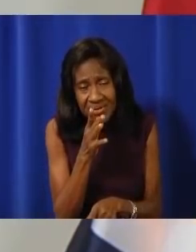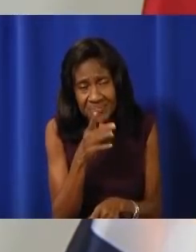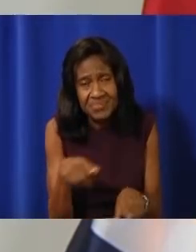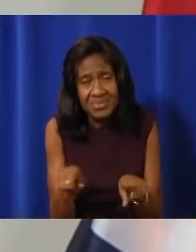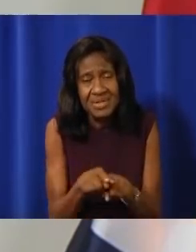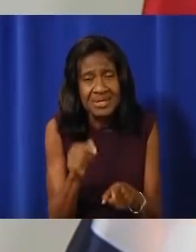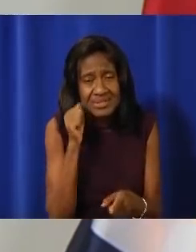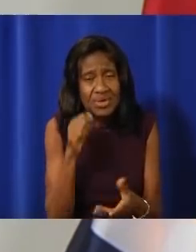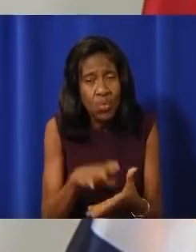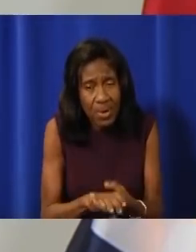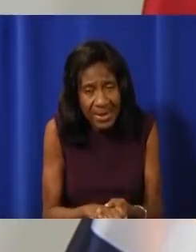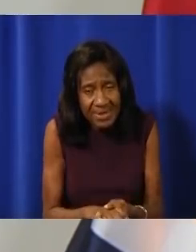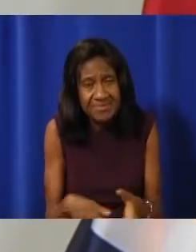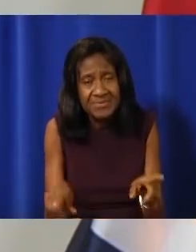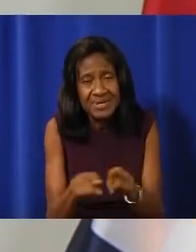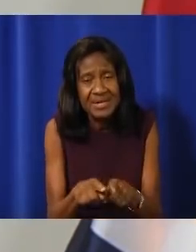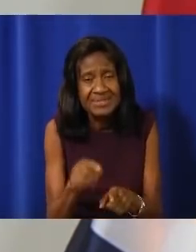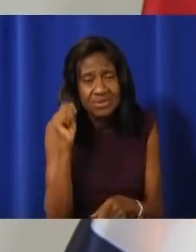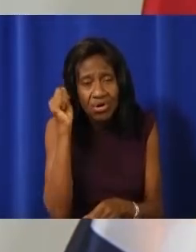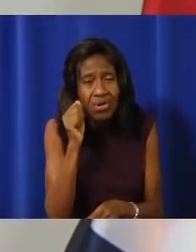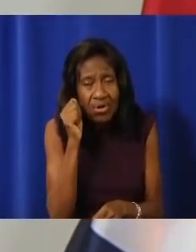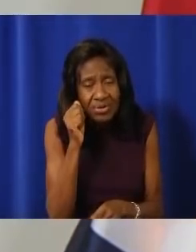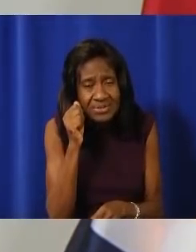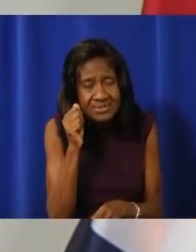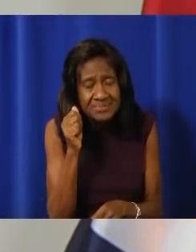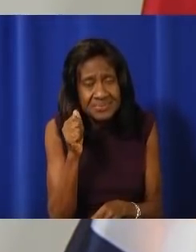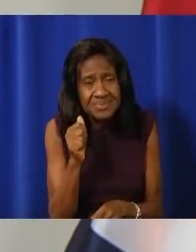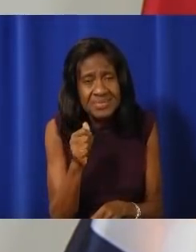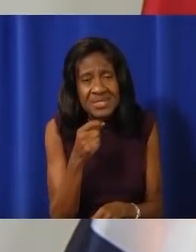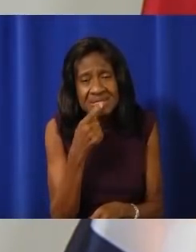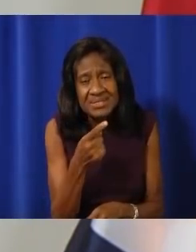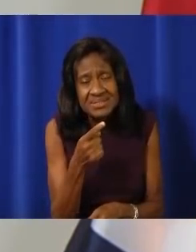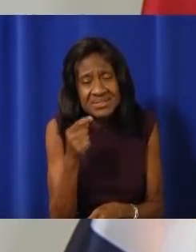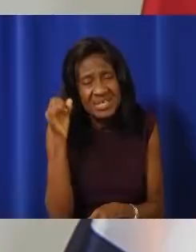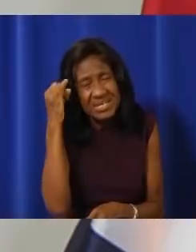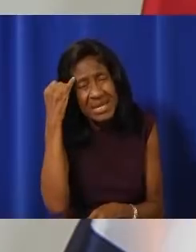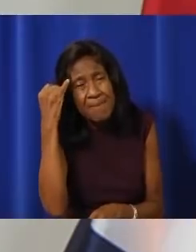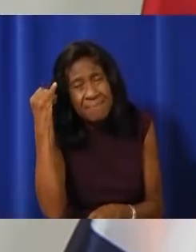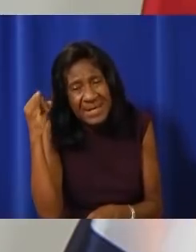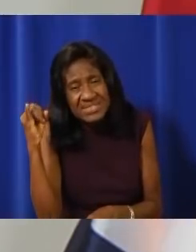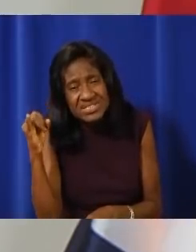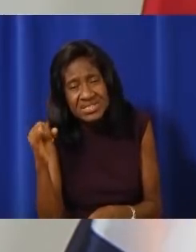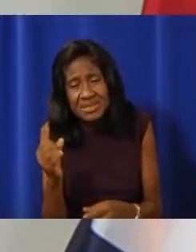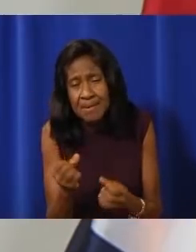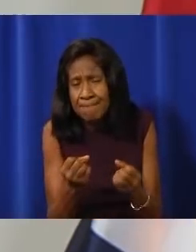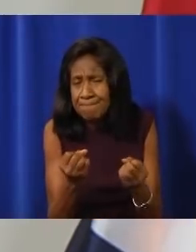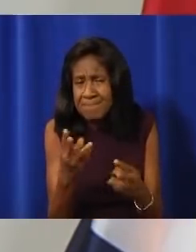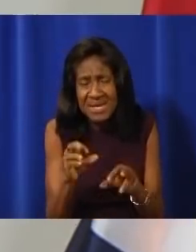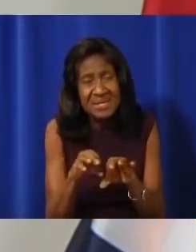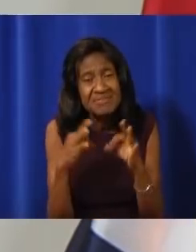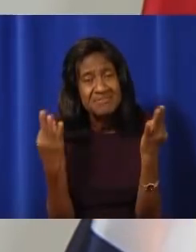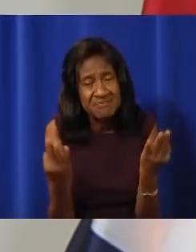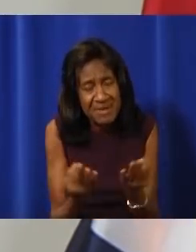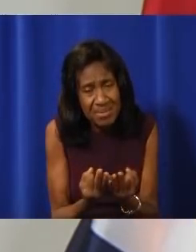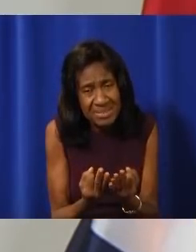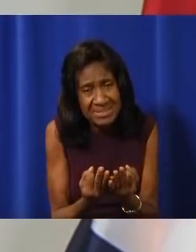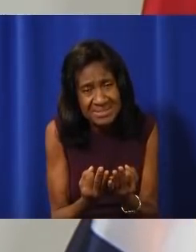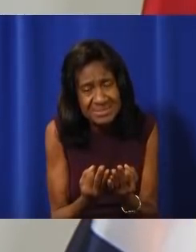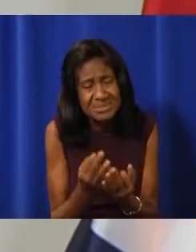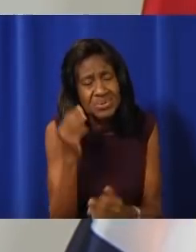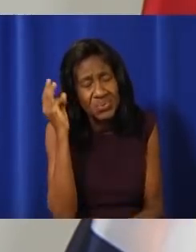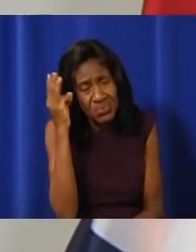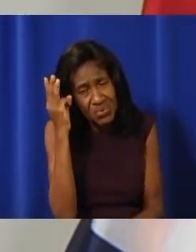aunt, I can only imagine the anxiousness and nervous many households right now are